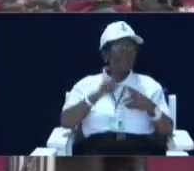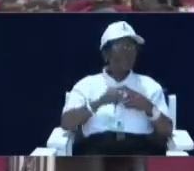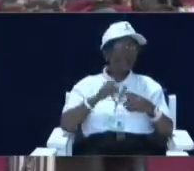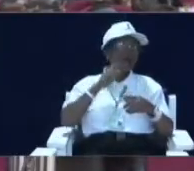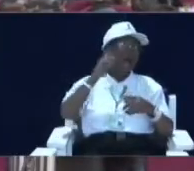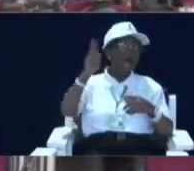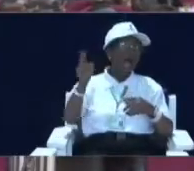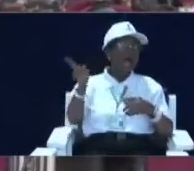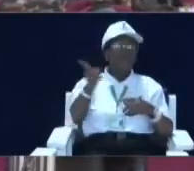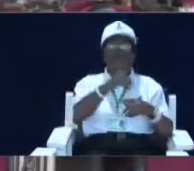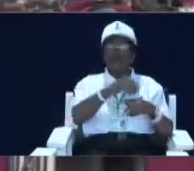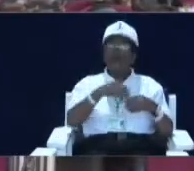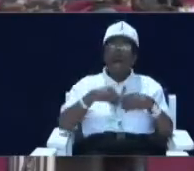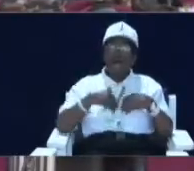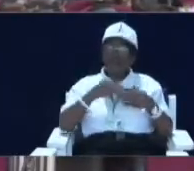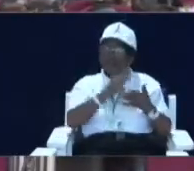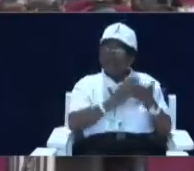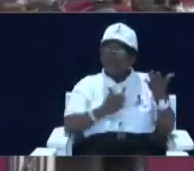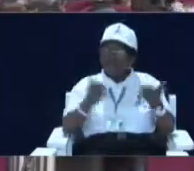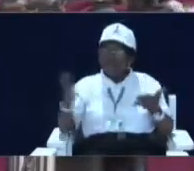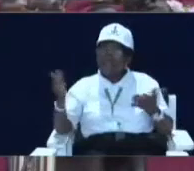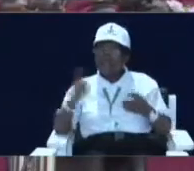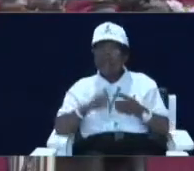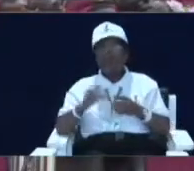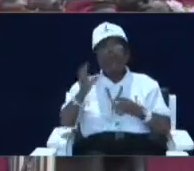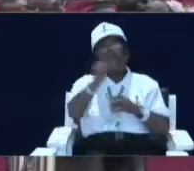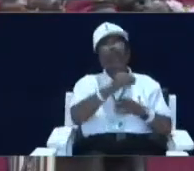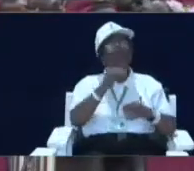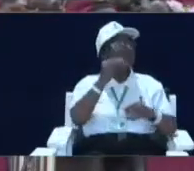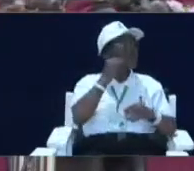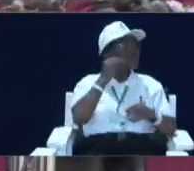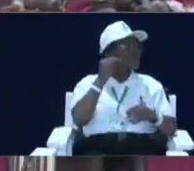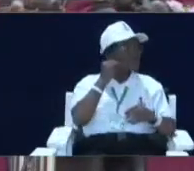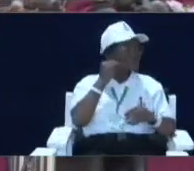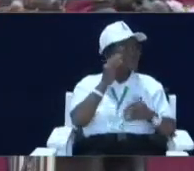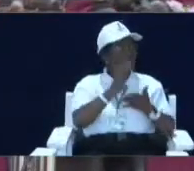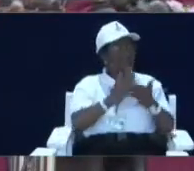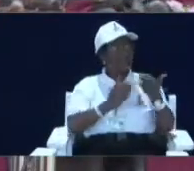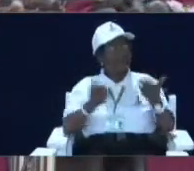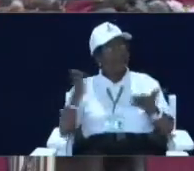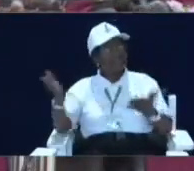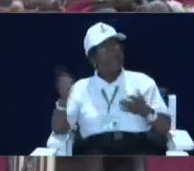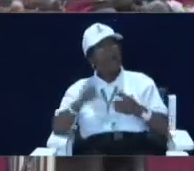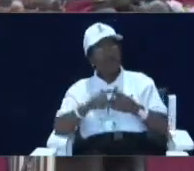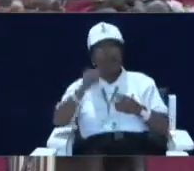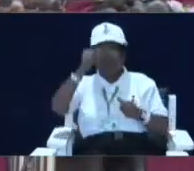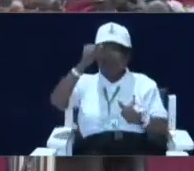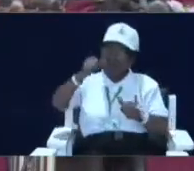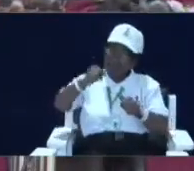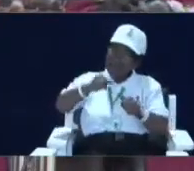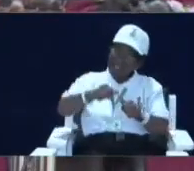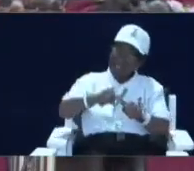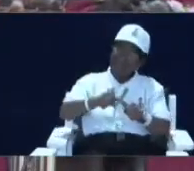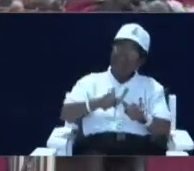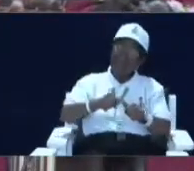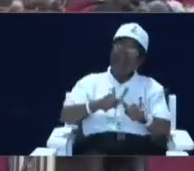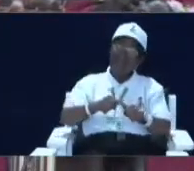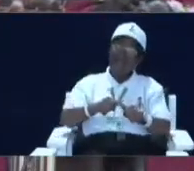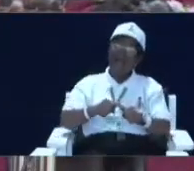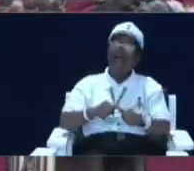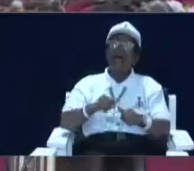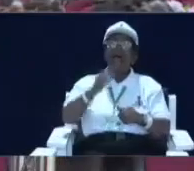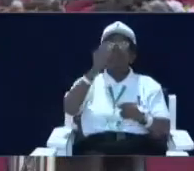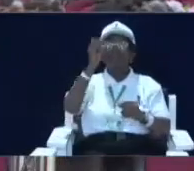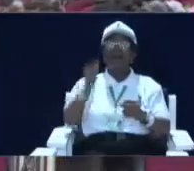have something to take home, something to remember by her ministration. That